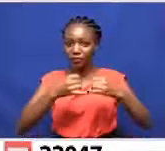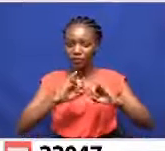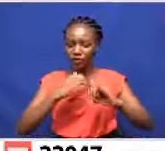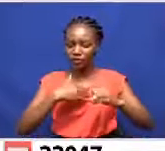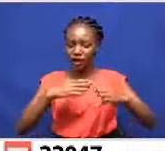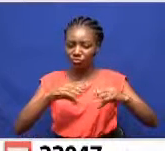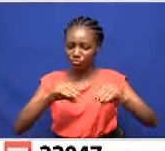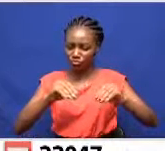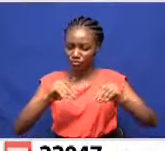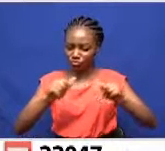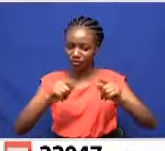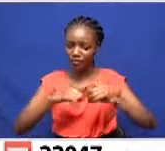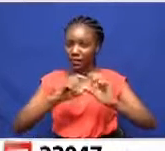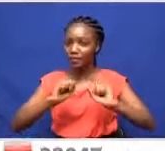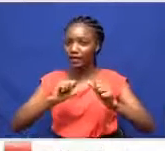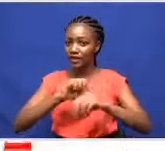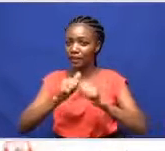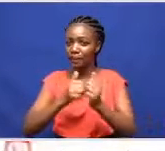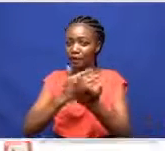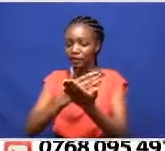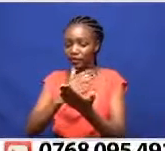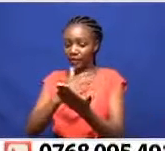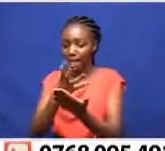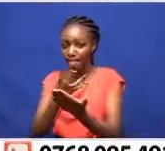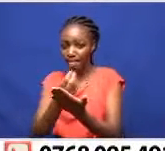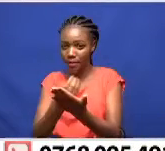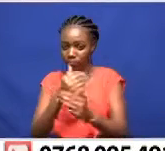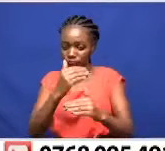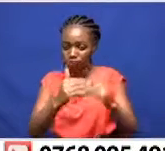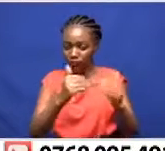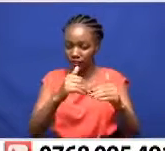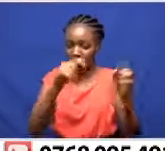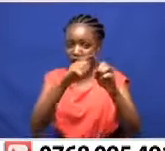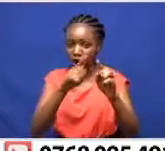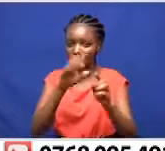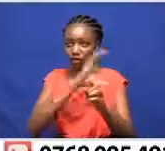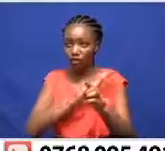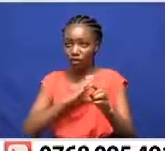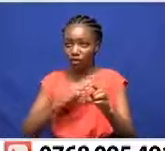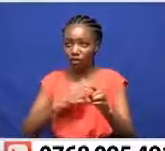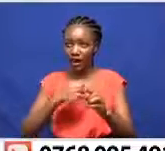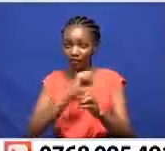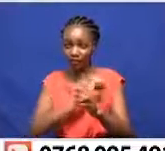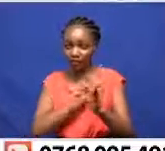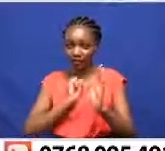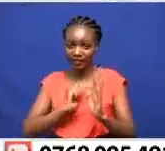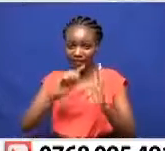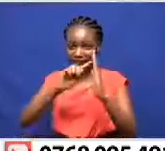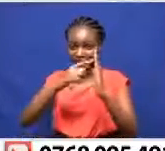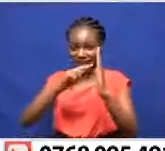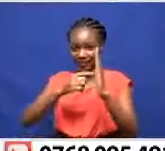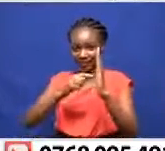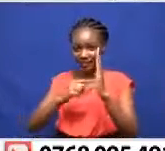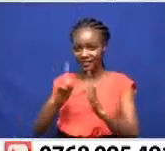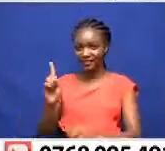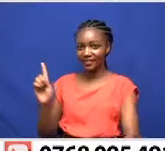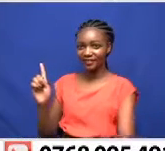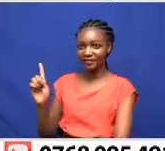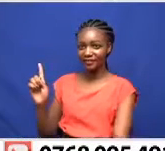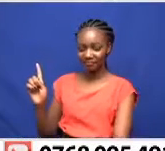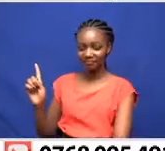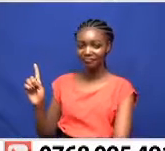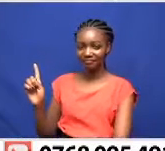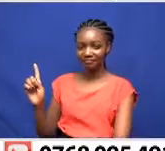consensus on the disputed revenue sharing bill. The committee comprises of Senators Johnson Sakaja, Mohamed Mahmoud,